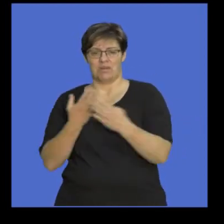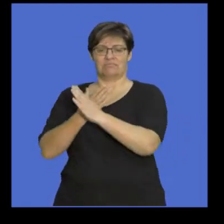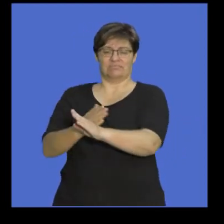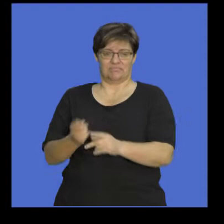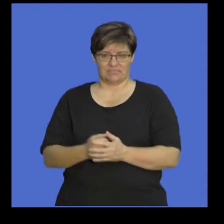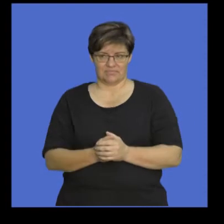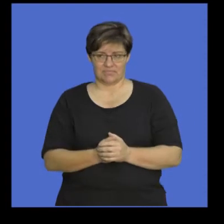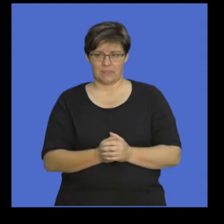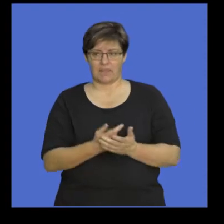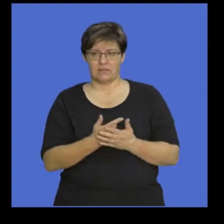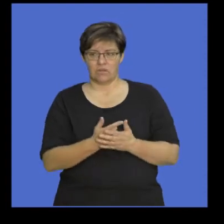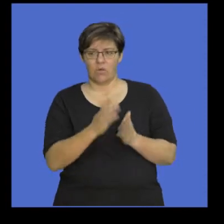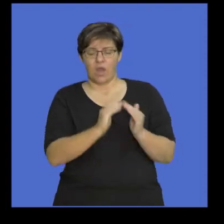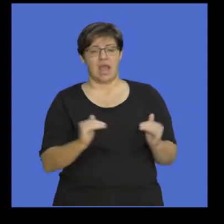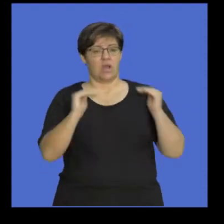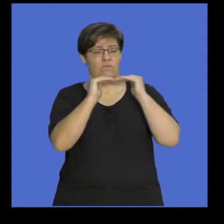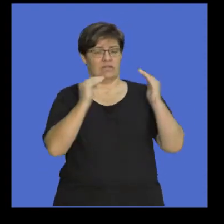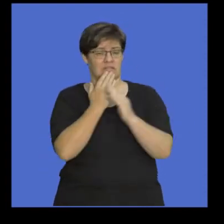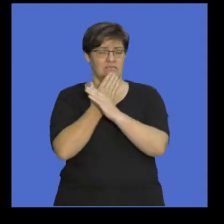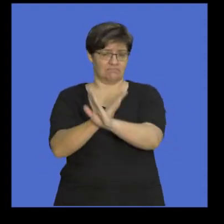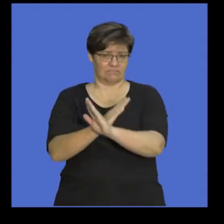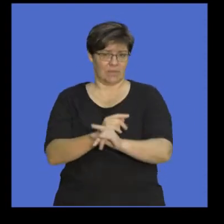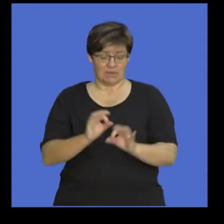about equivalent resistance, sometimes we'll